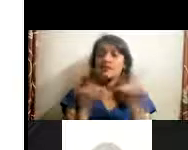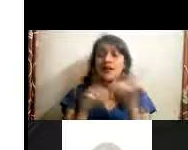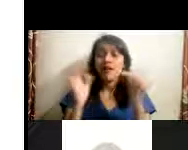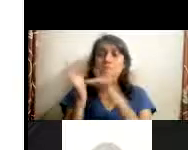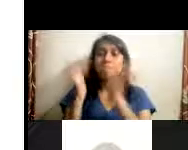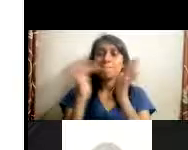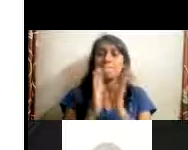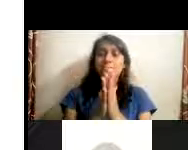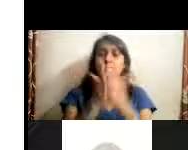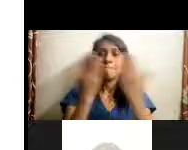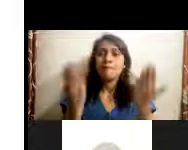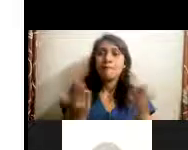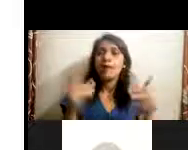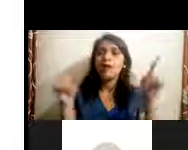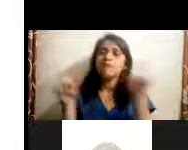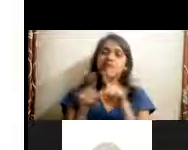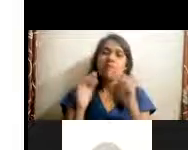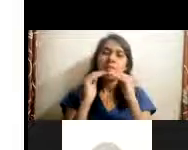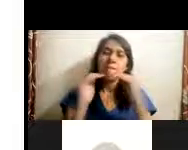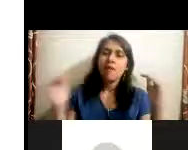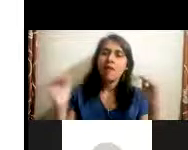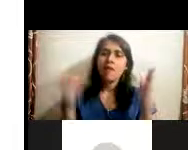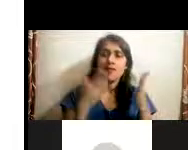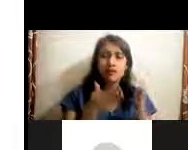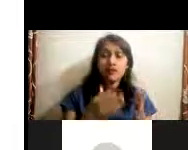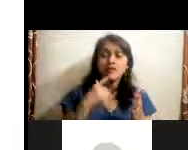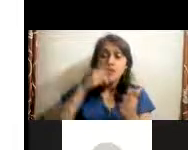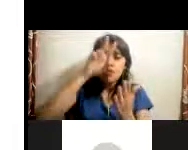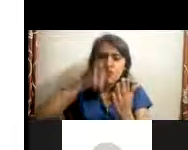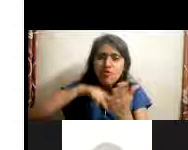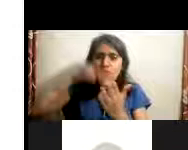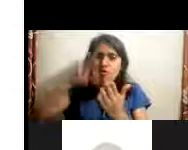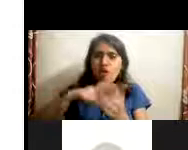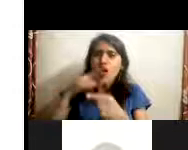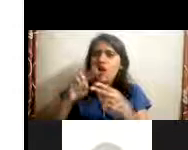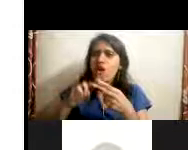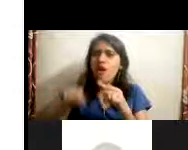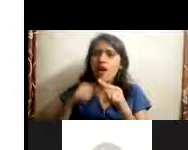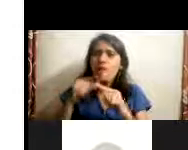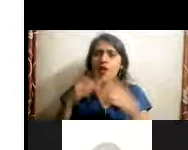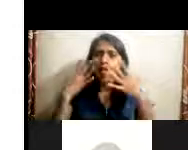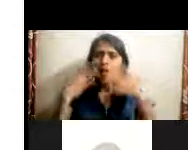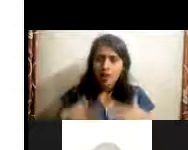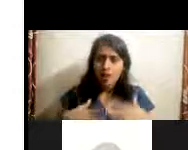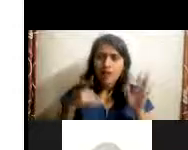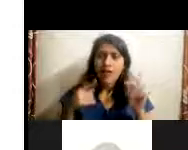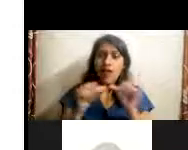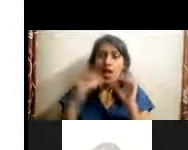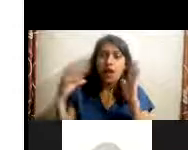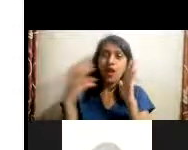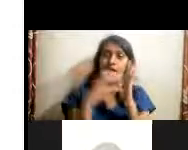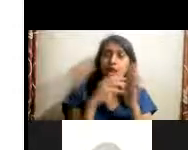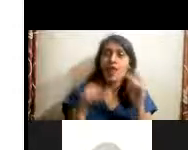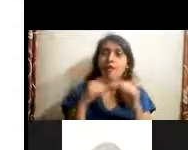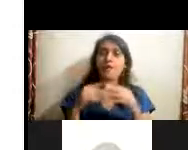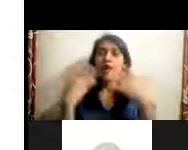aspects of persons with disabilities. And it is talking about health. So it has an article on health, and it